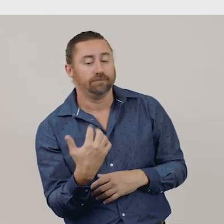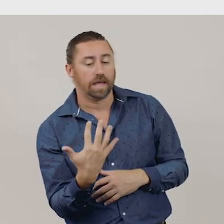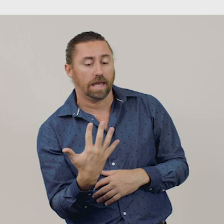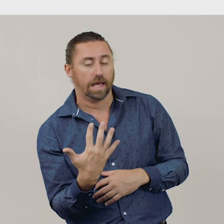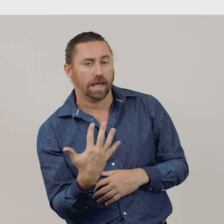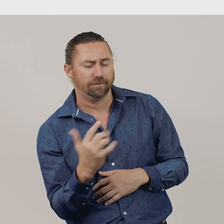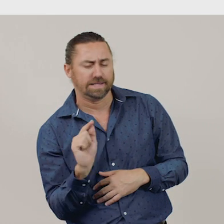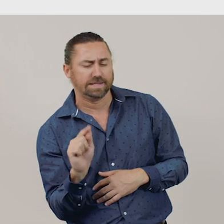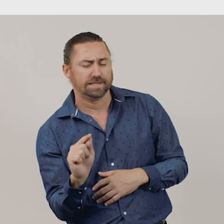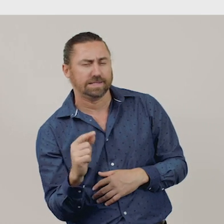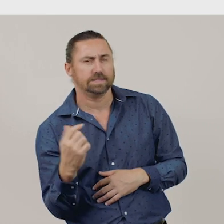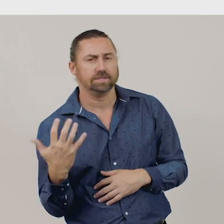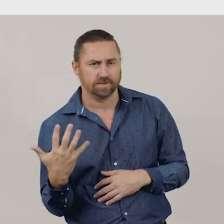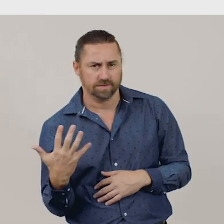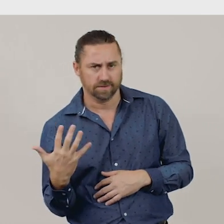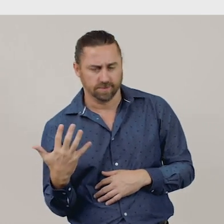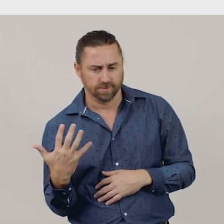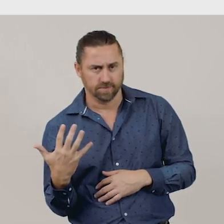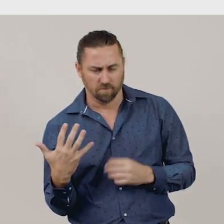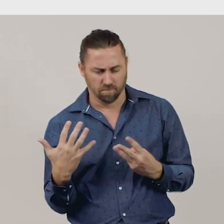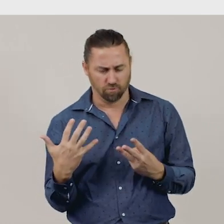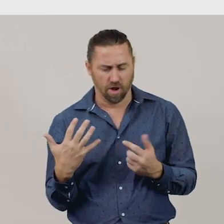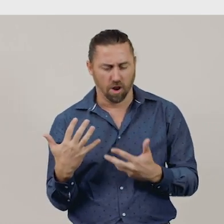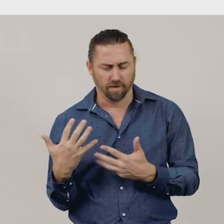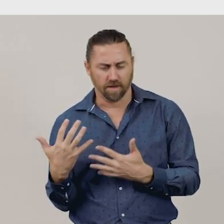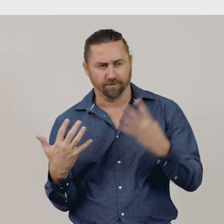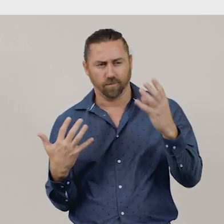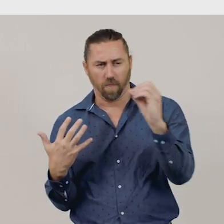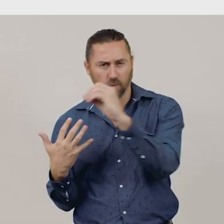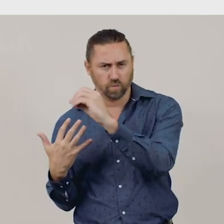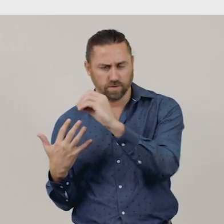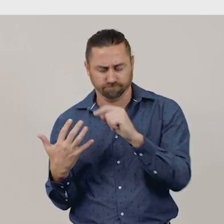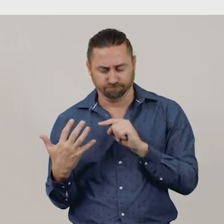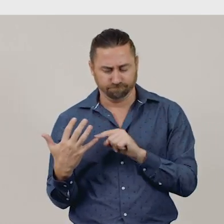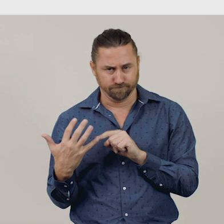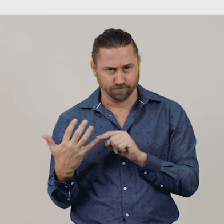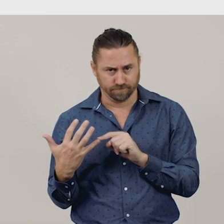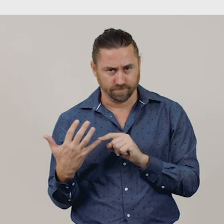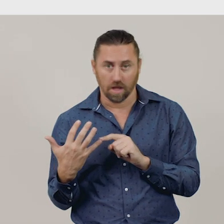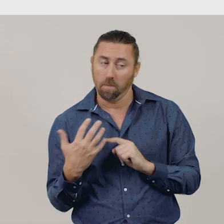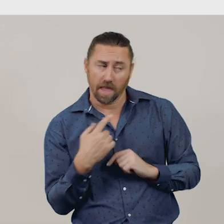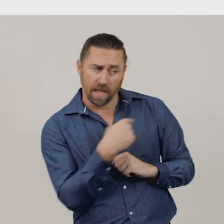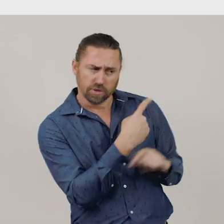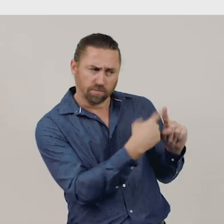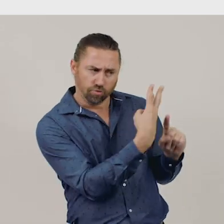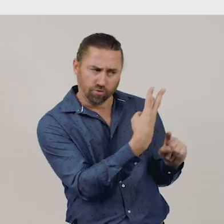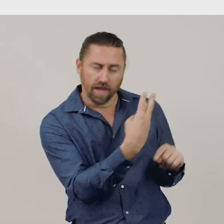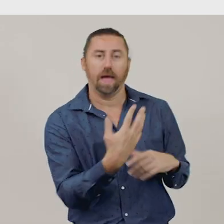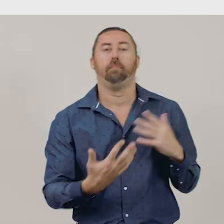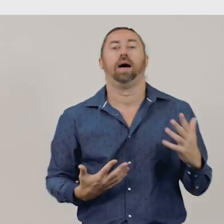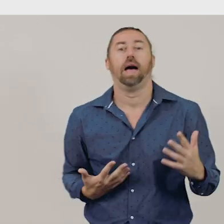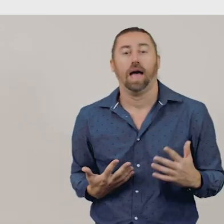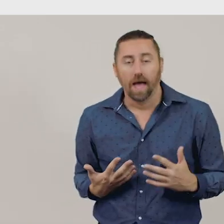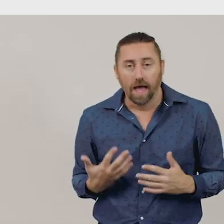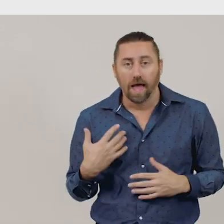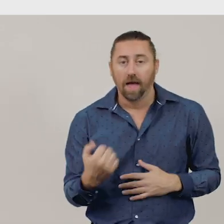between our benchmark value and our original value. So remember, we also multiplied by 3. Now we have to